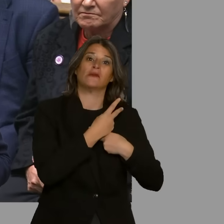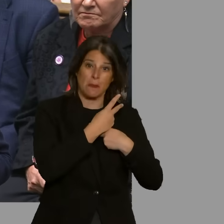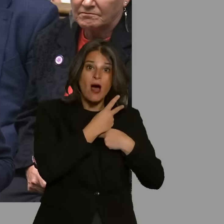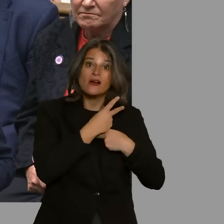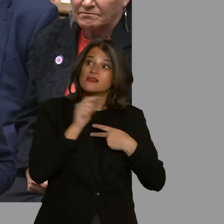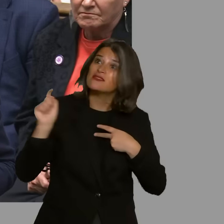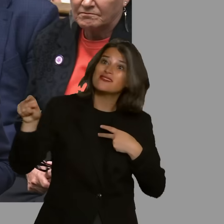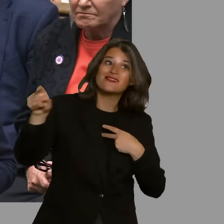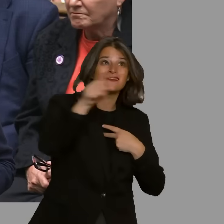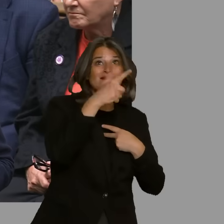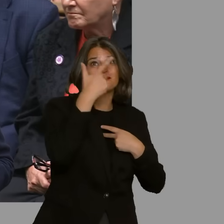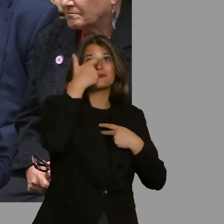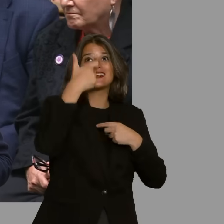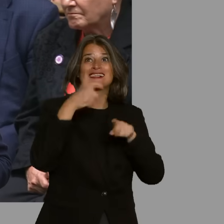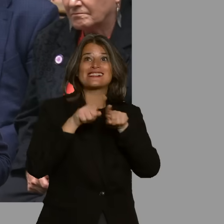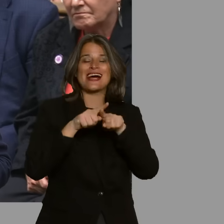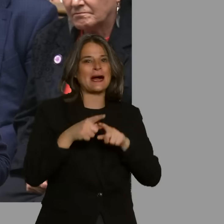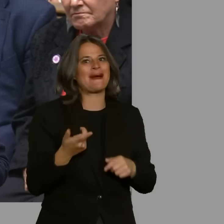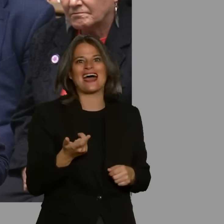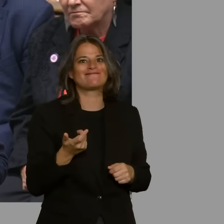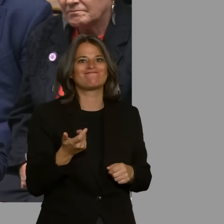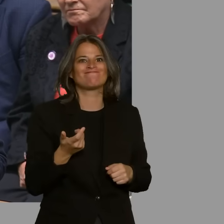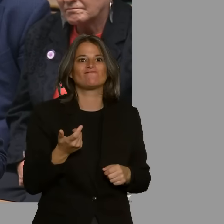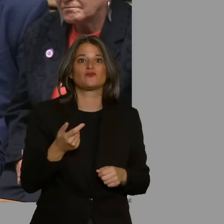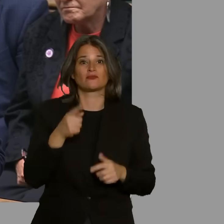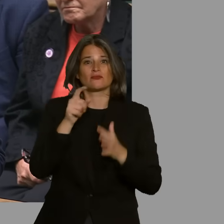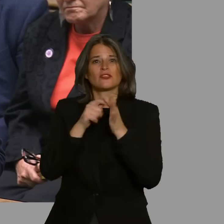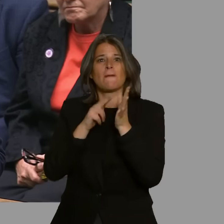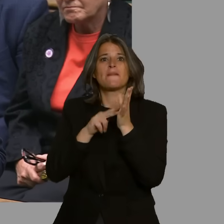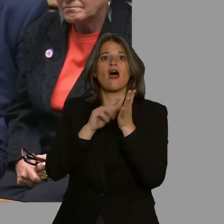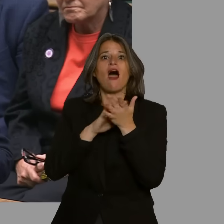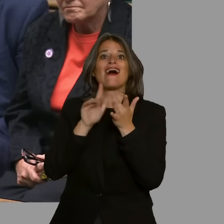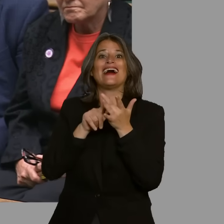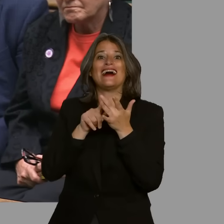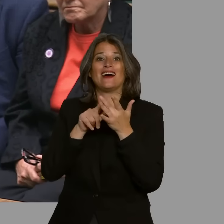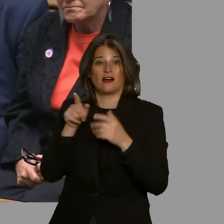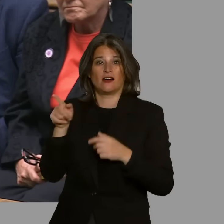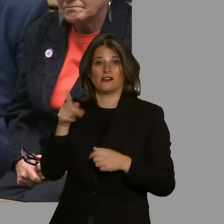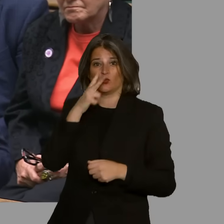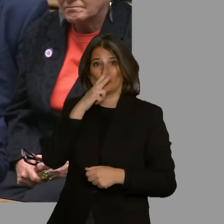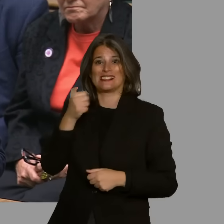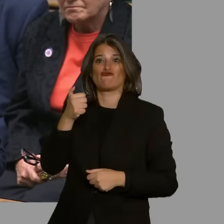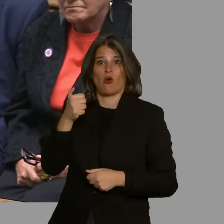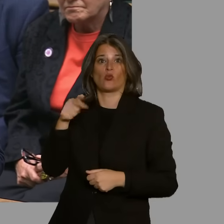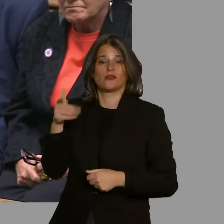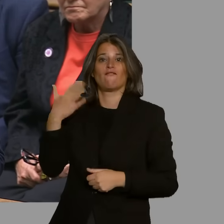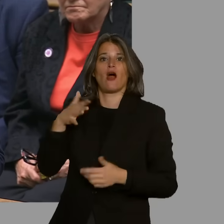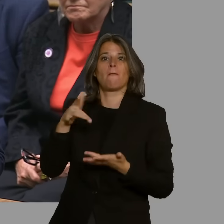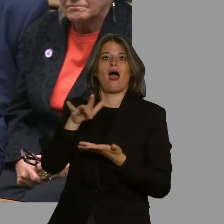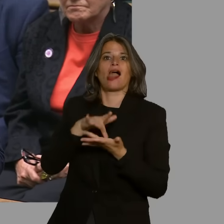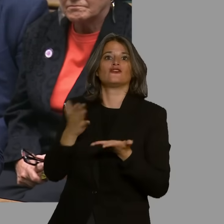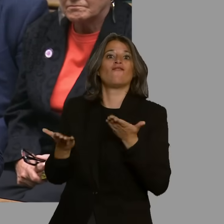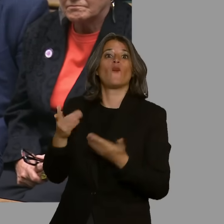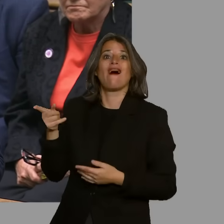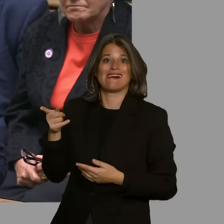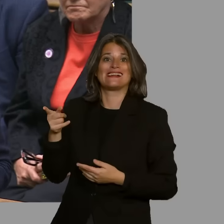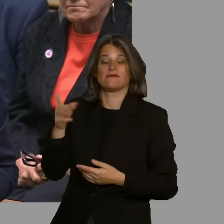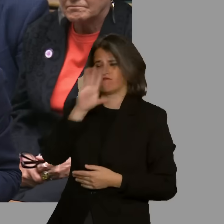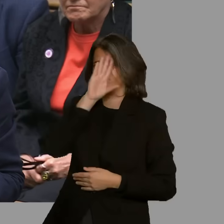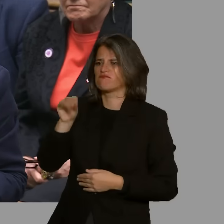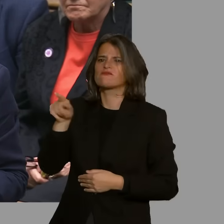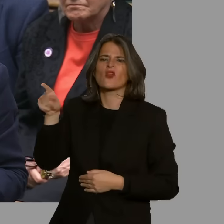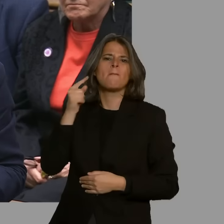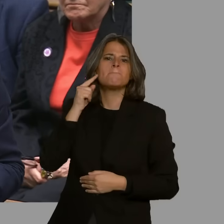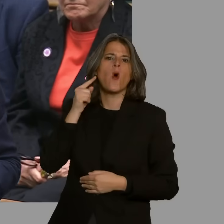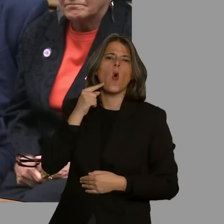but proved to be malignant. She tragically died in 2020. Her family, Charlie and Eileen, in the gallery today, have shown